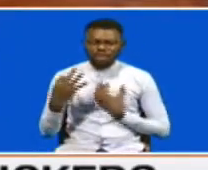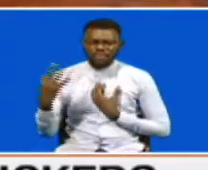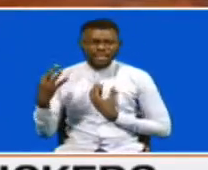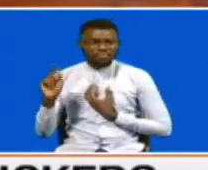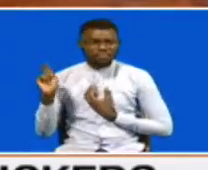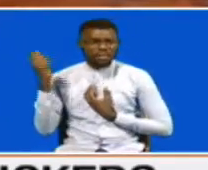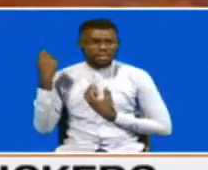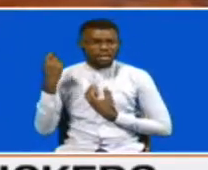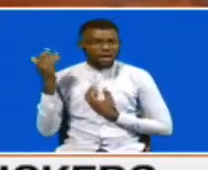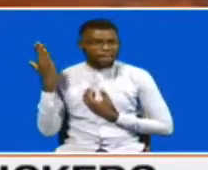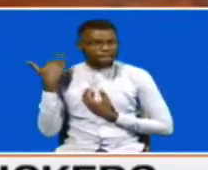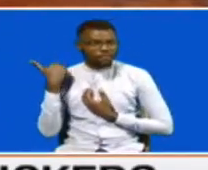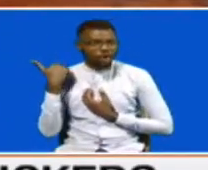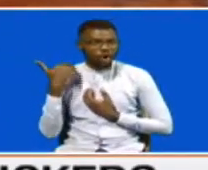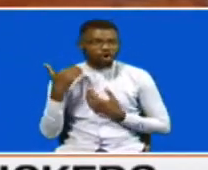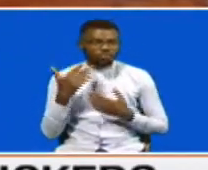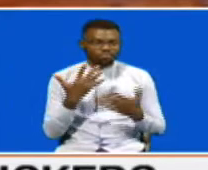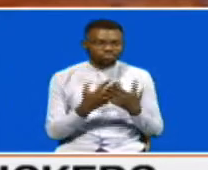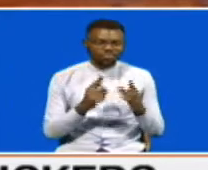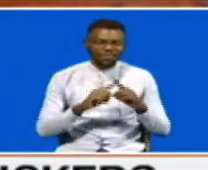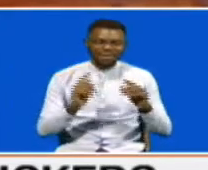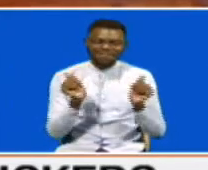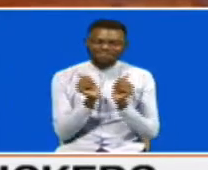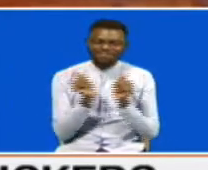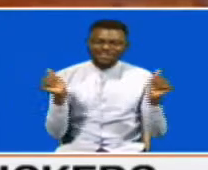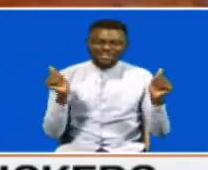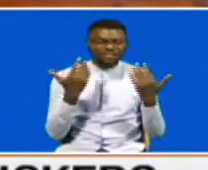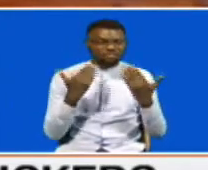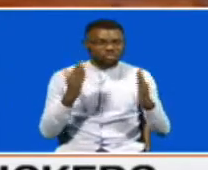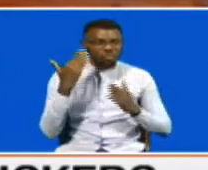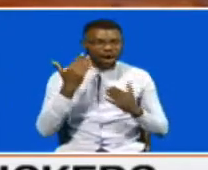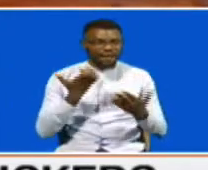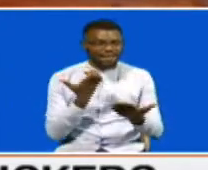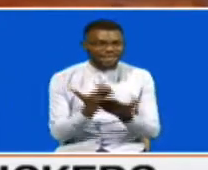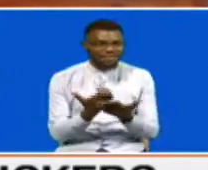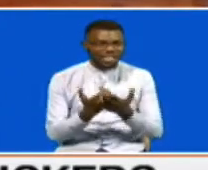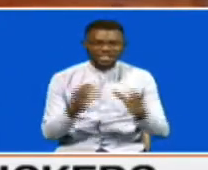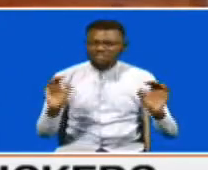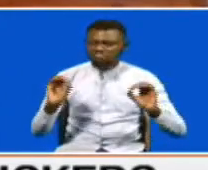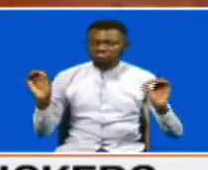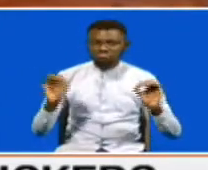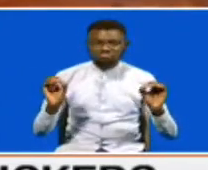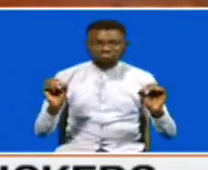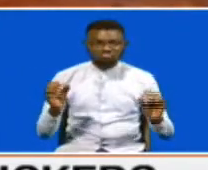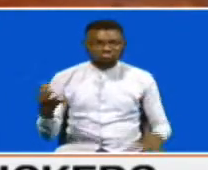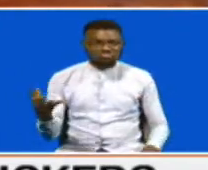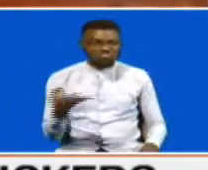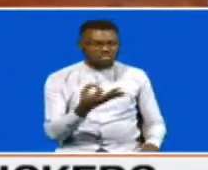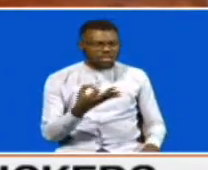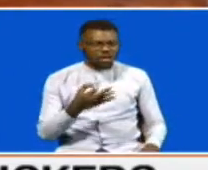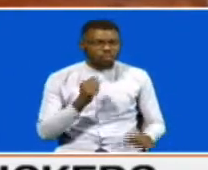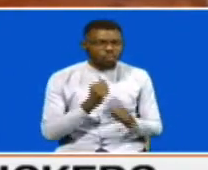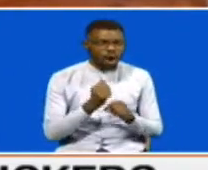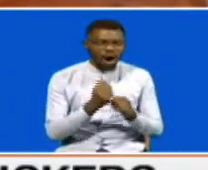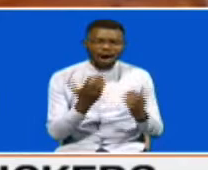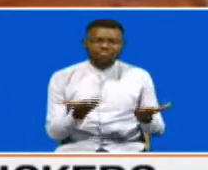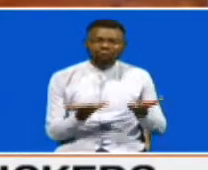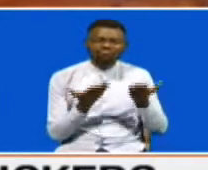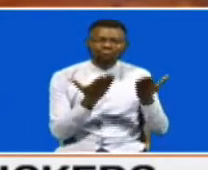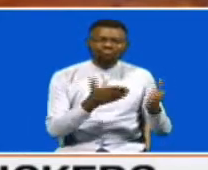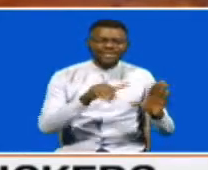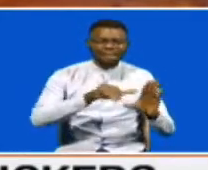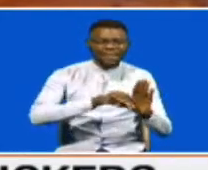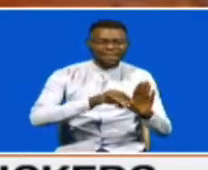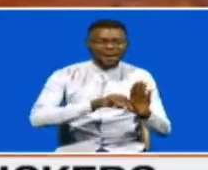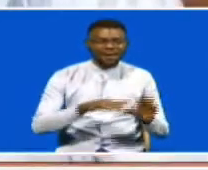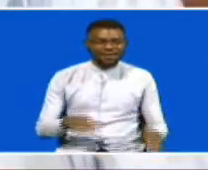were charged alongside the foreigners were acquitted for lack of evidence. The three were working as ship crew.